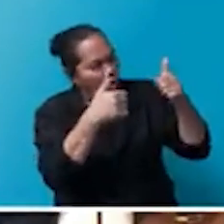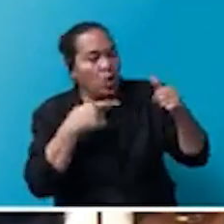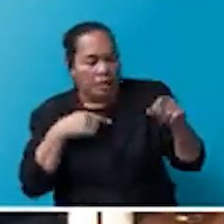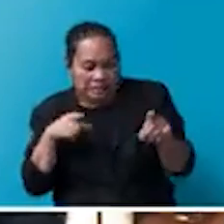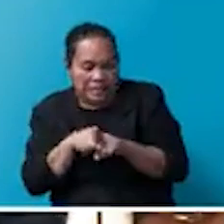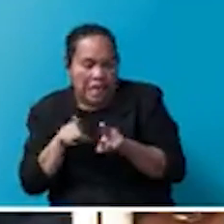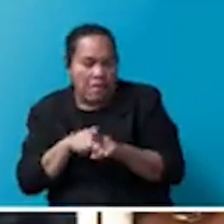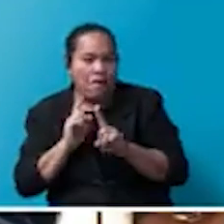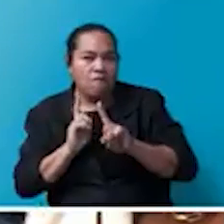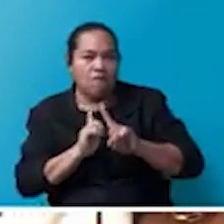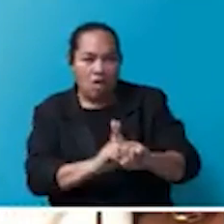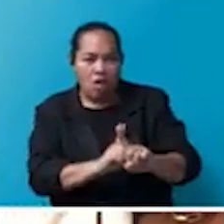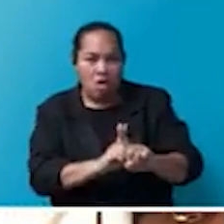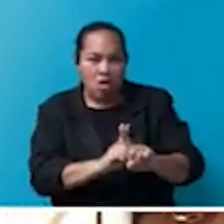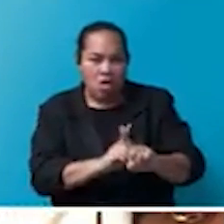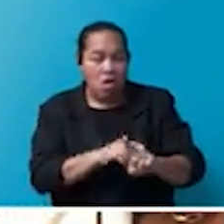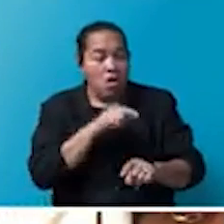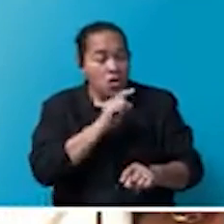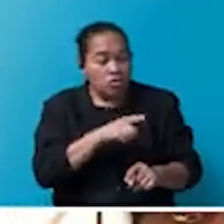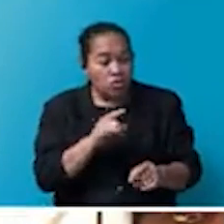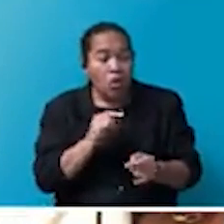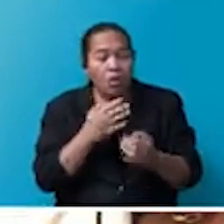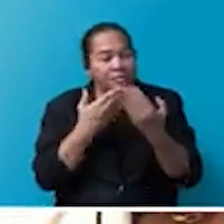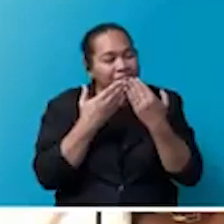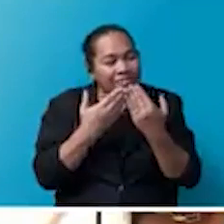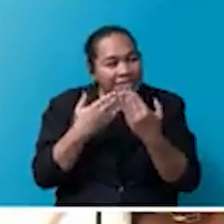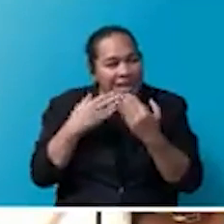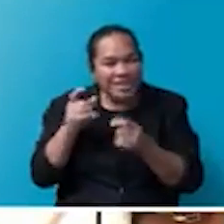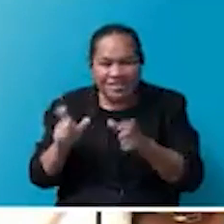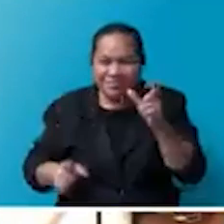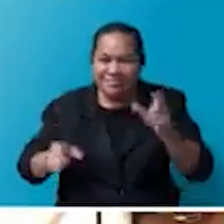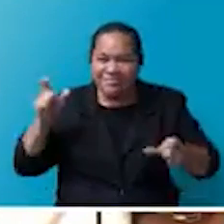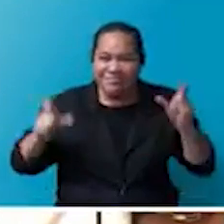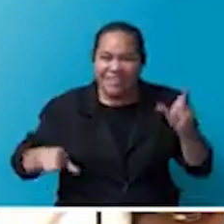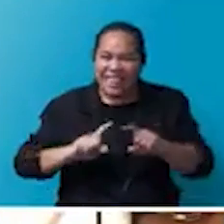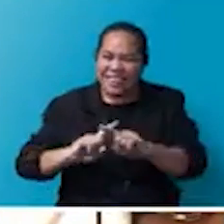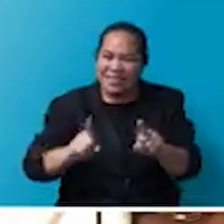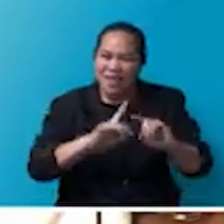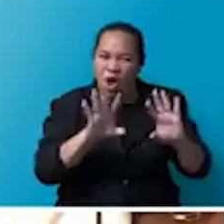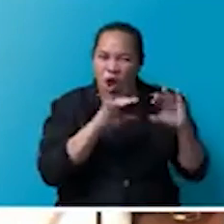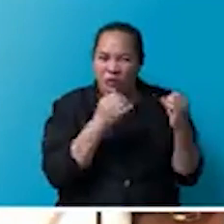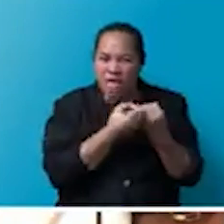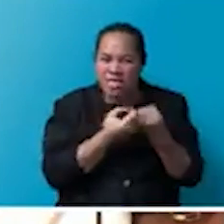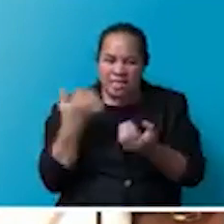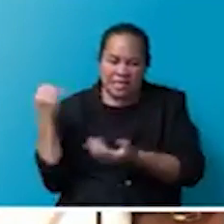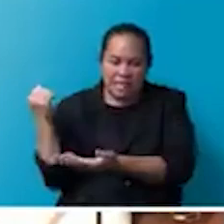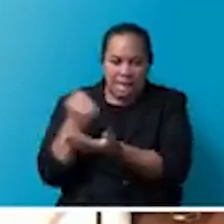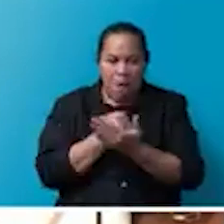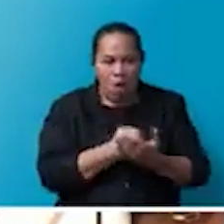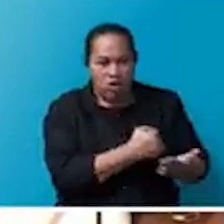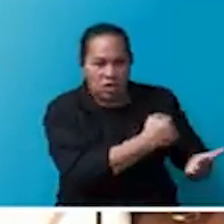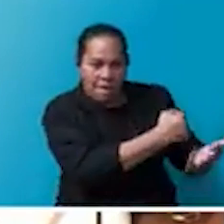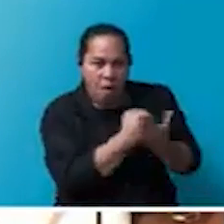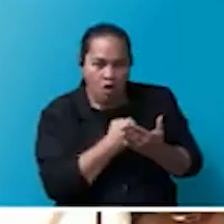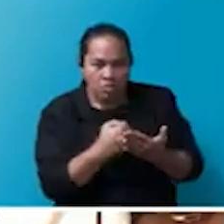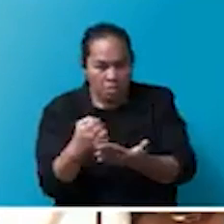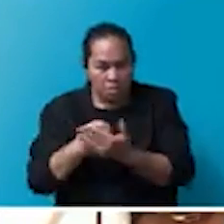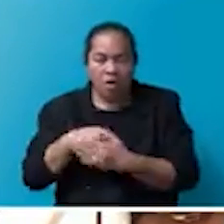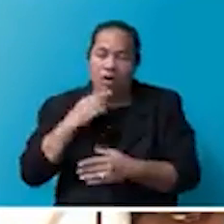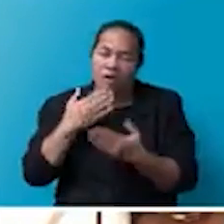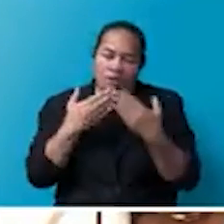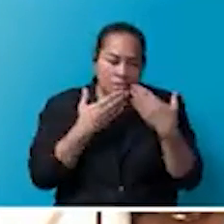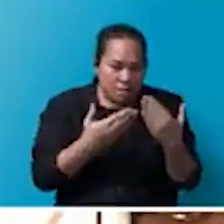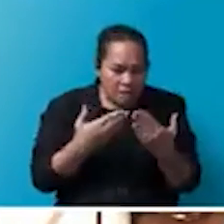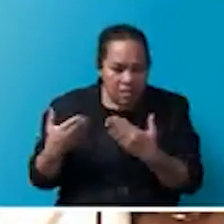our health partners who are supporting the Ministry in this effort. We also intend to begin in the new financial year and with the